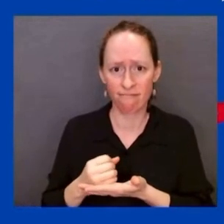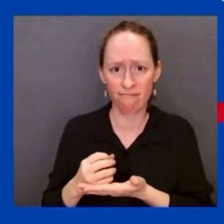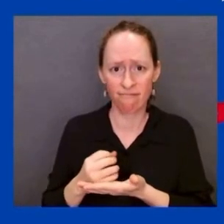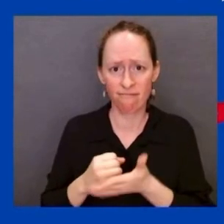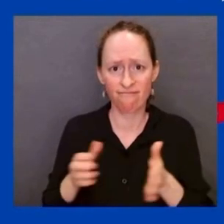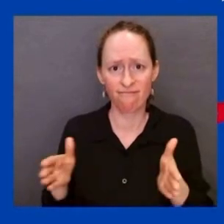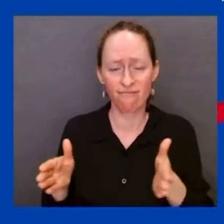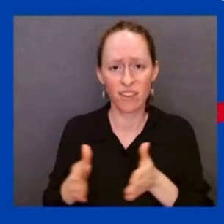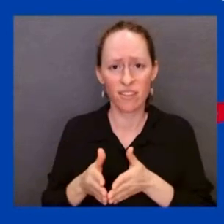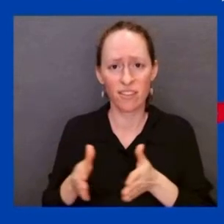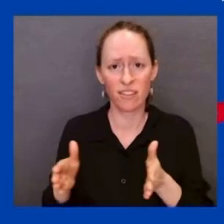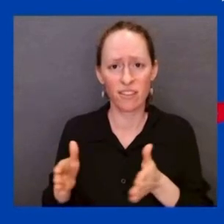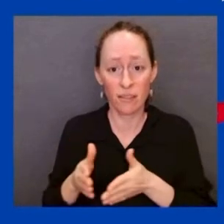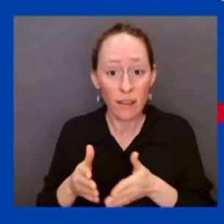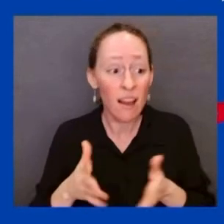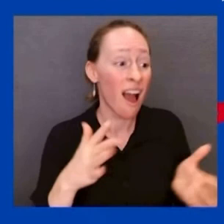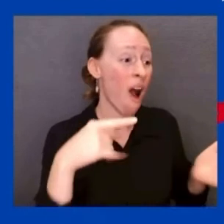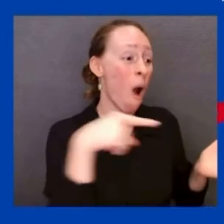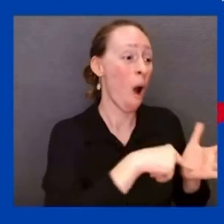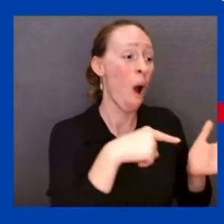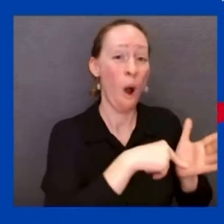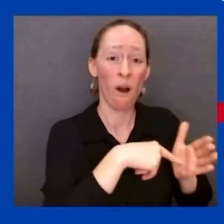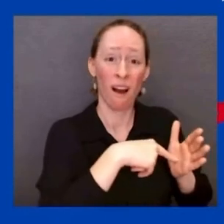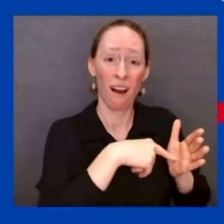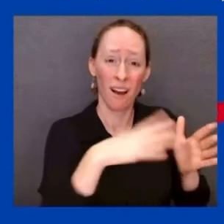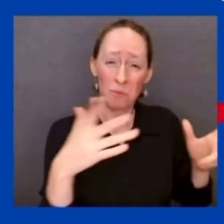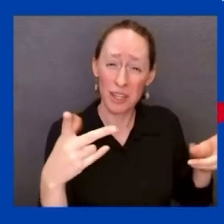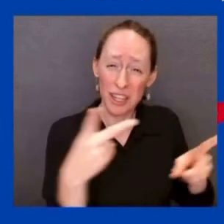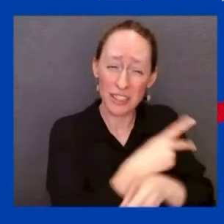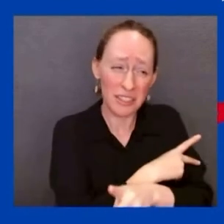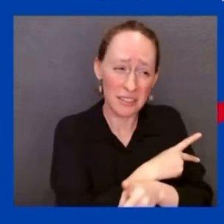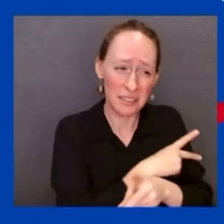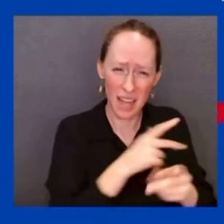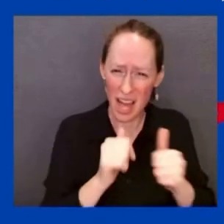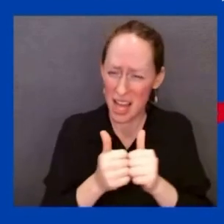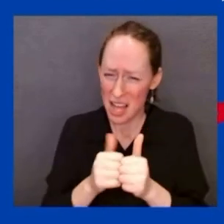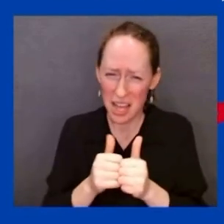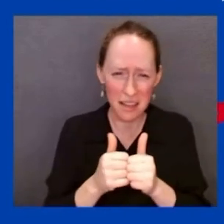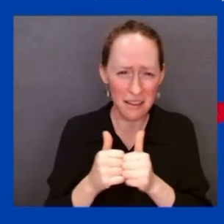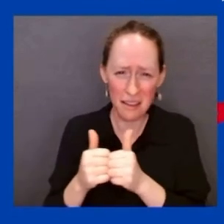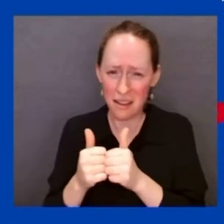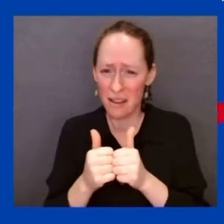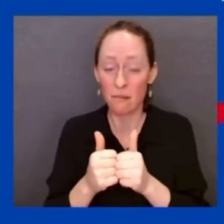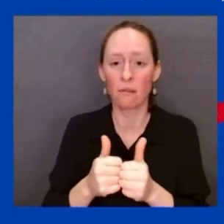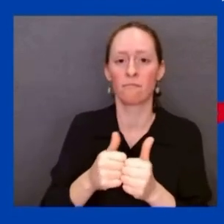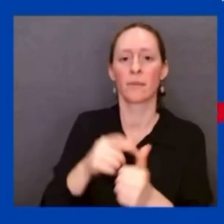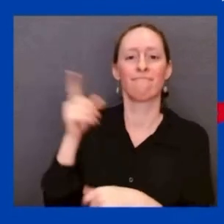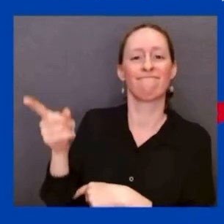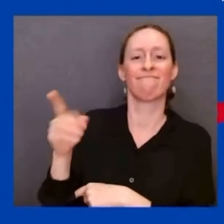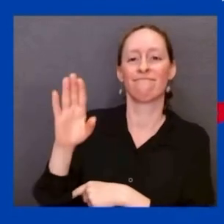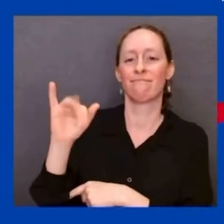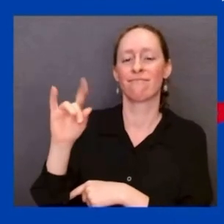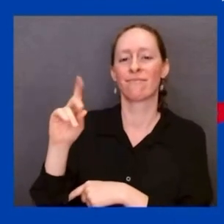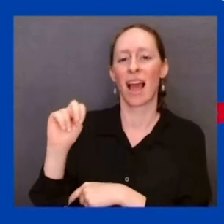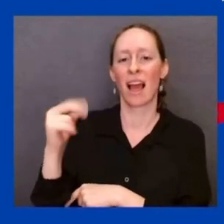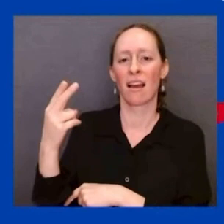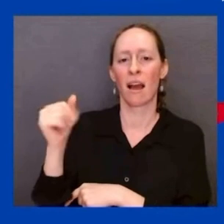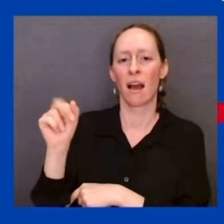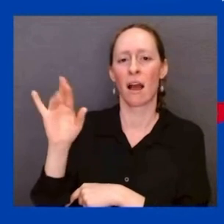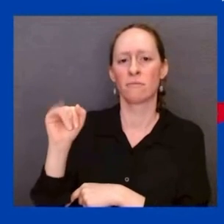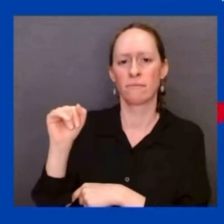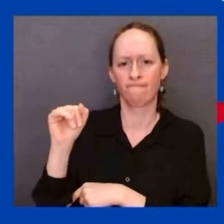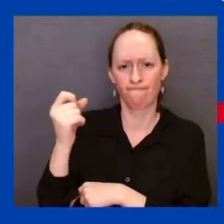to educators, took decisive action, and created a way for me to enhance my professional